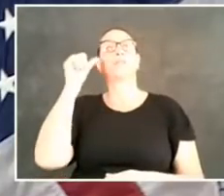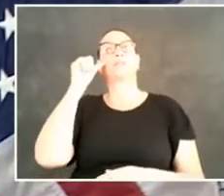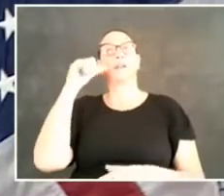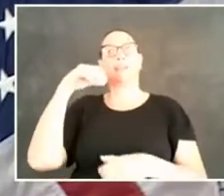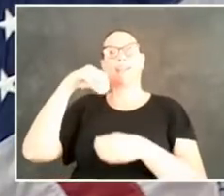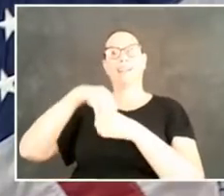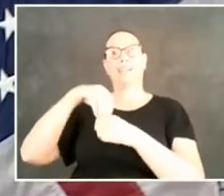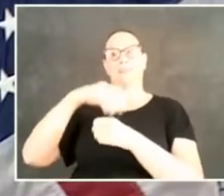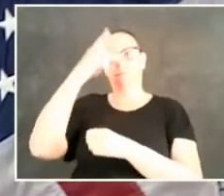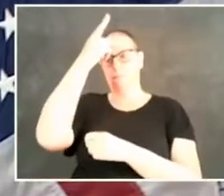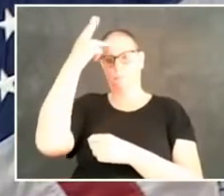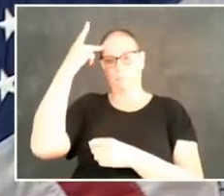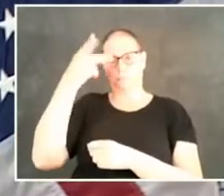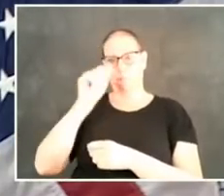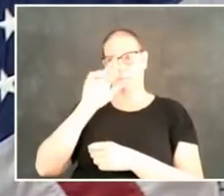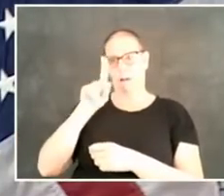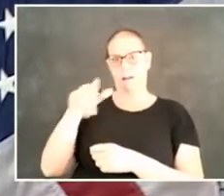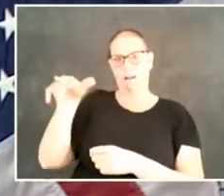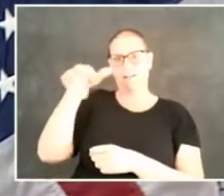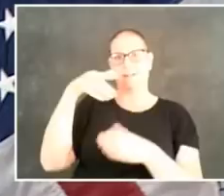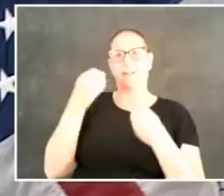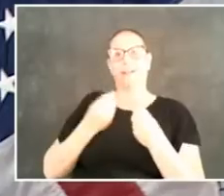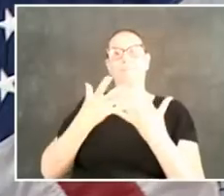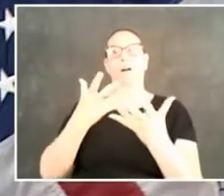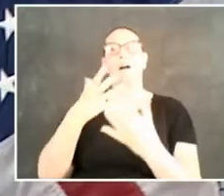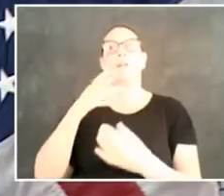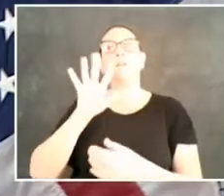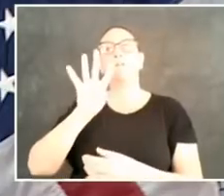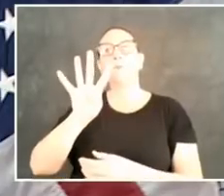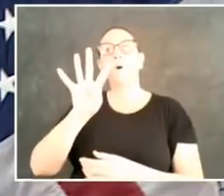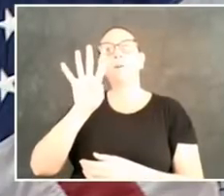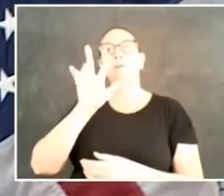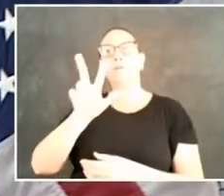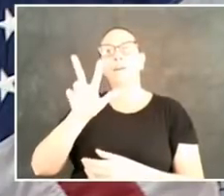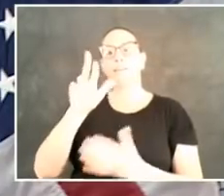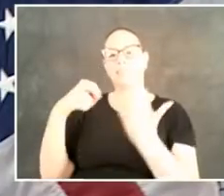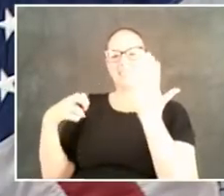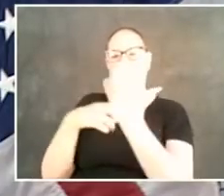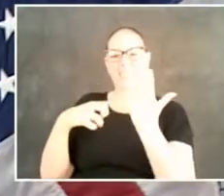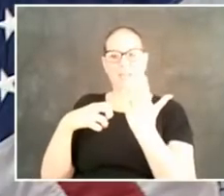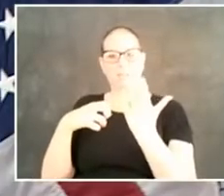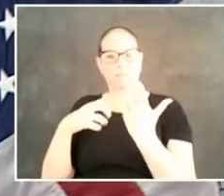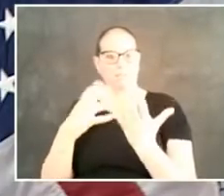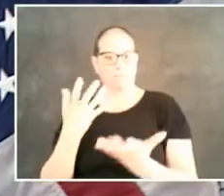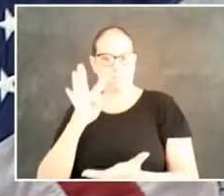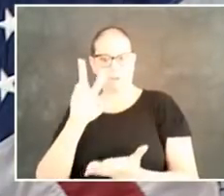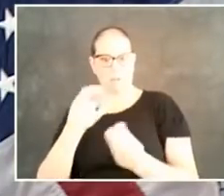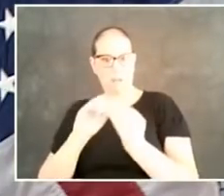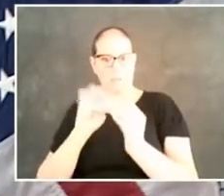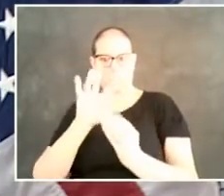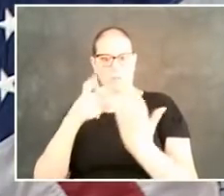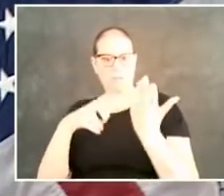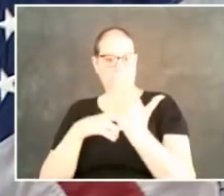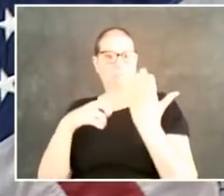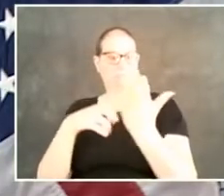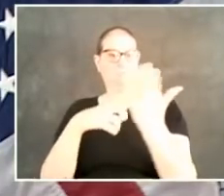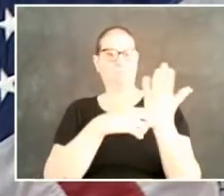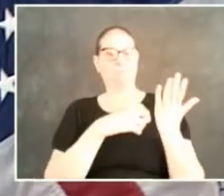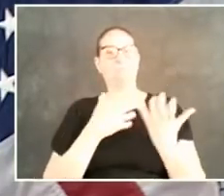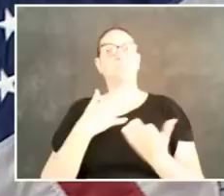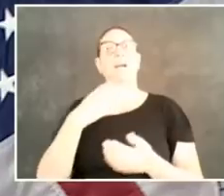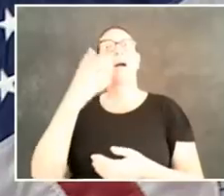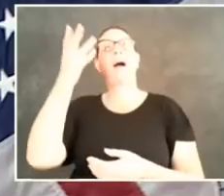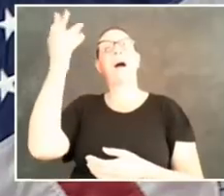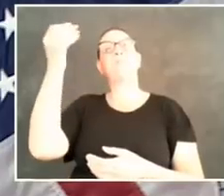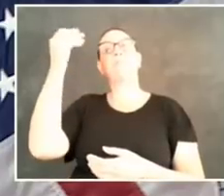8 outside of parks for a total of 51. Now, not every single one was for socially distancing,